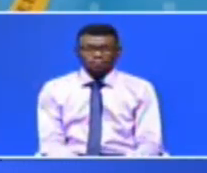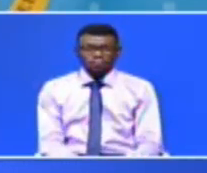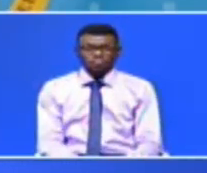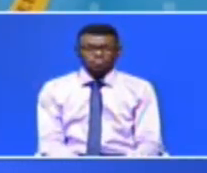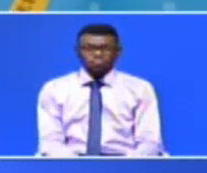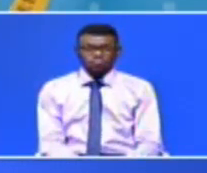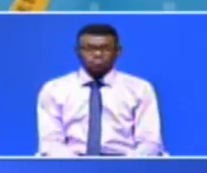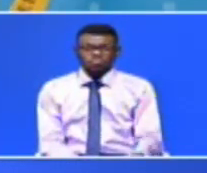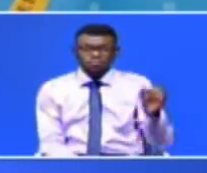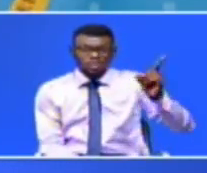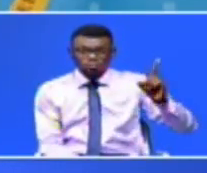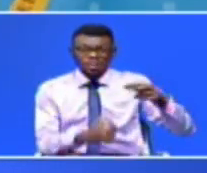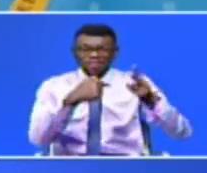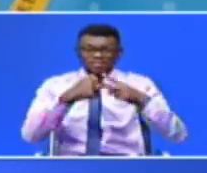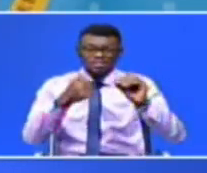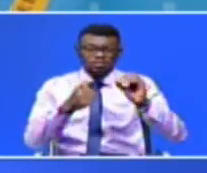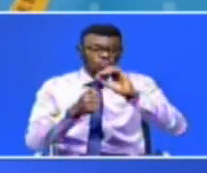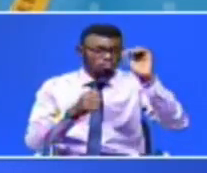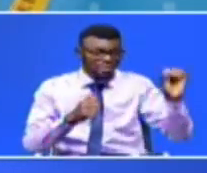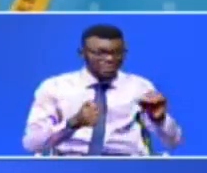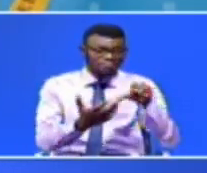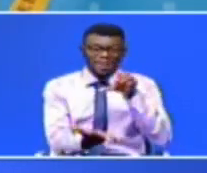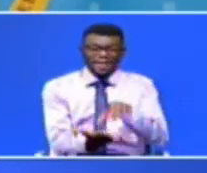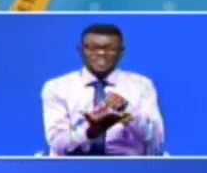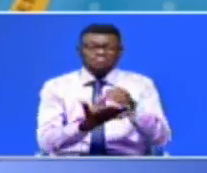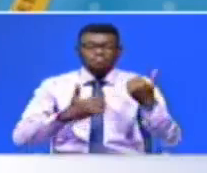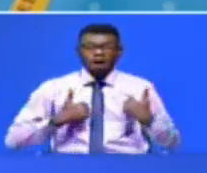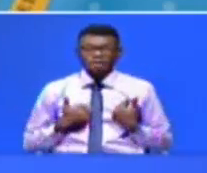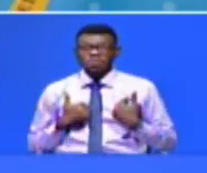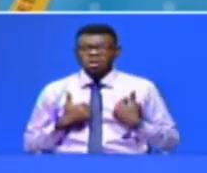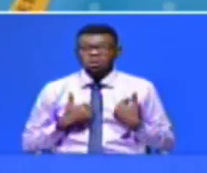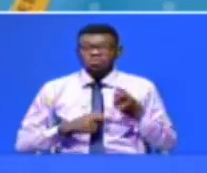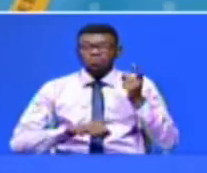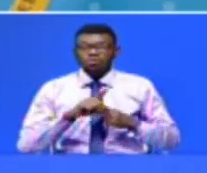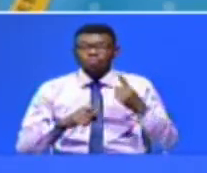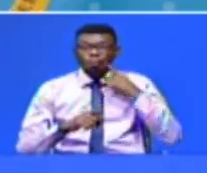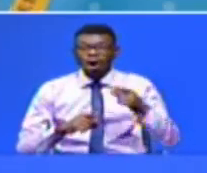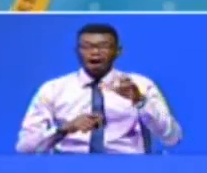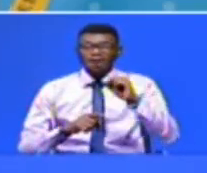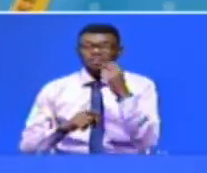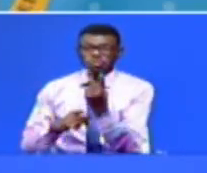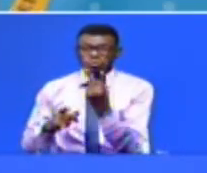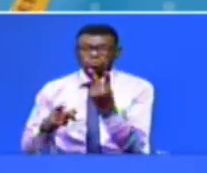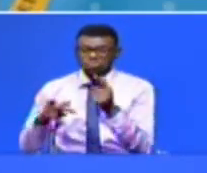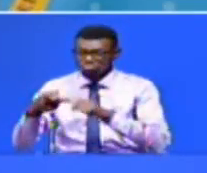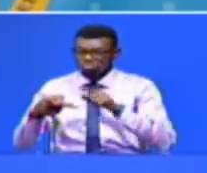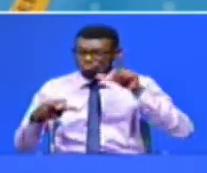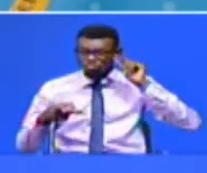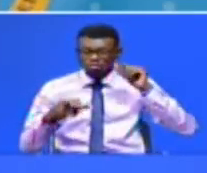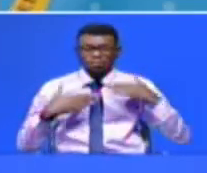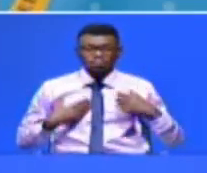Nairobi accounts for 70%, 70 cases out of this 152. Mombasa,